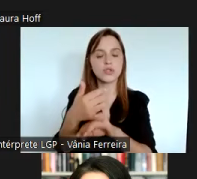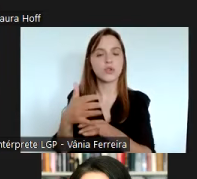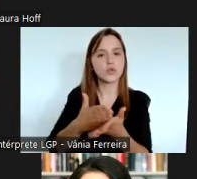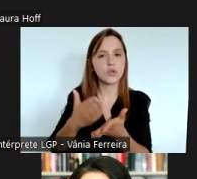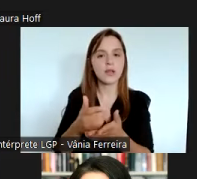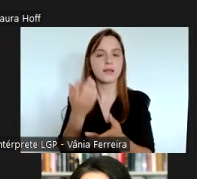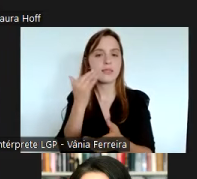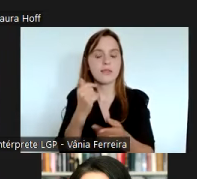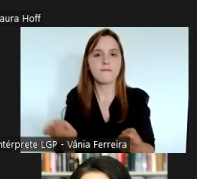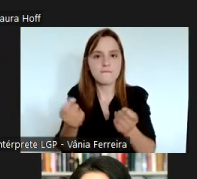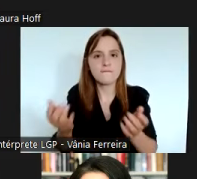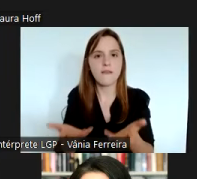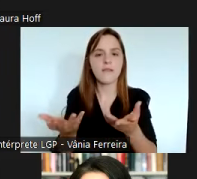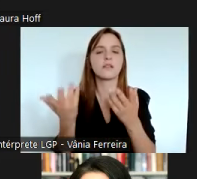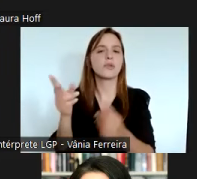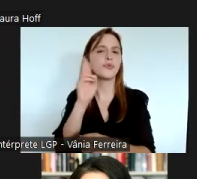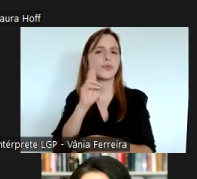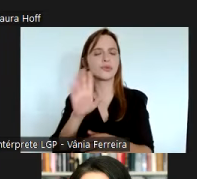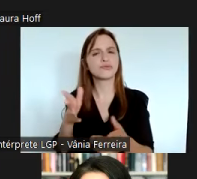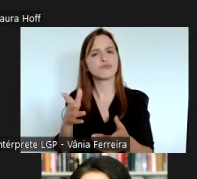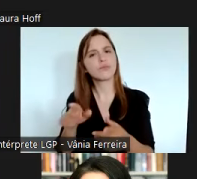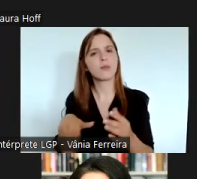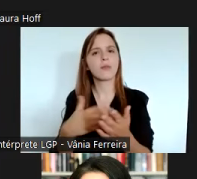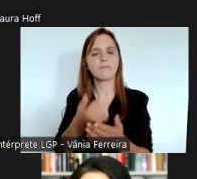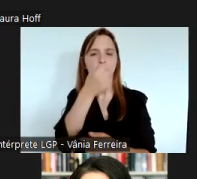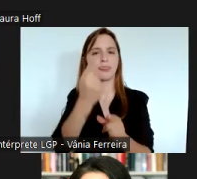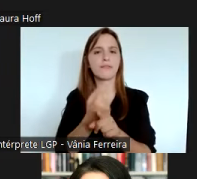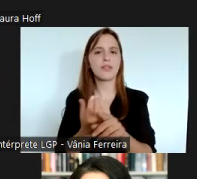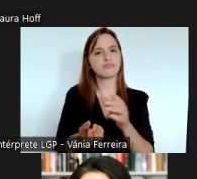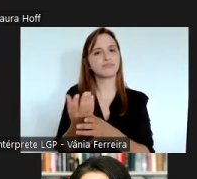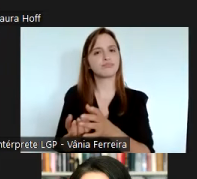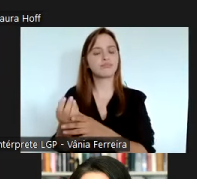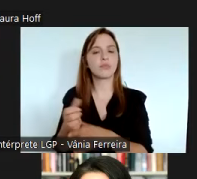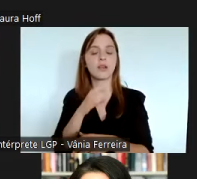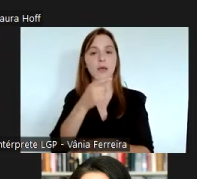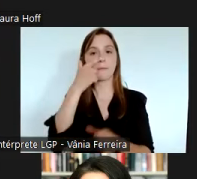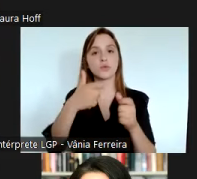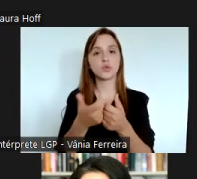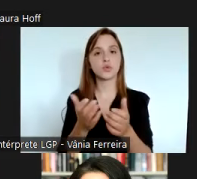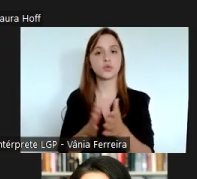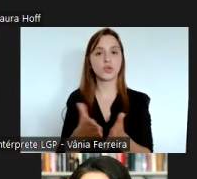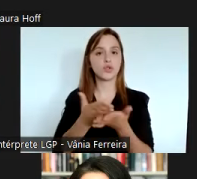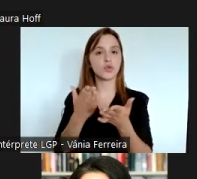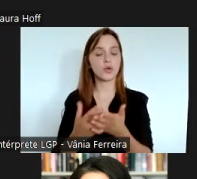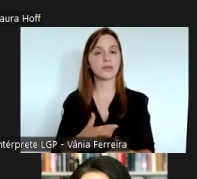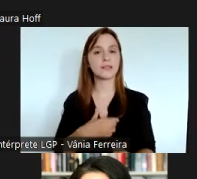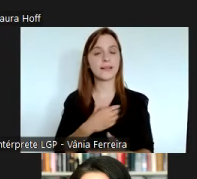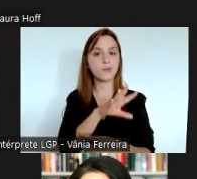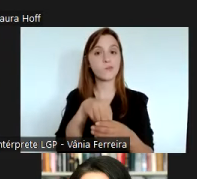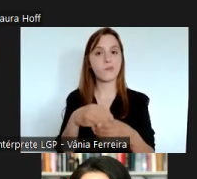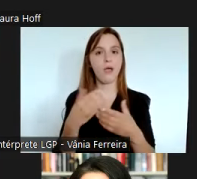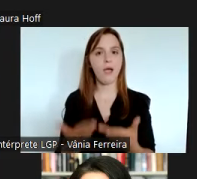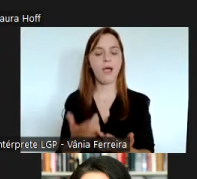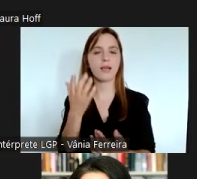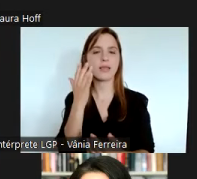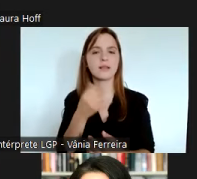these values. They do a lot of activities to make sure that everybody in school feels included, and they always